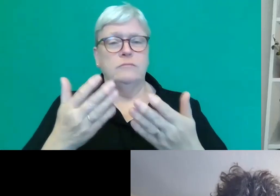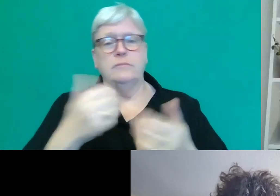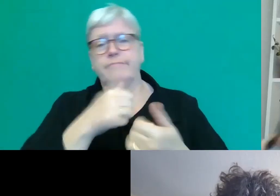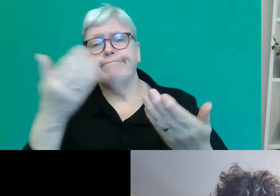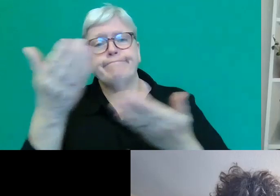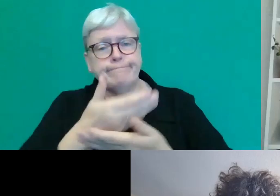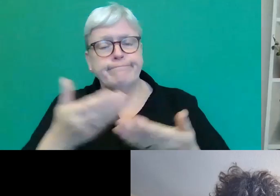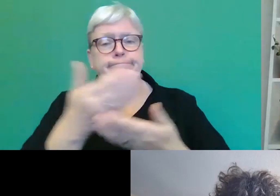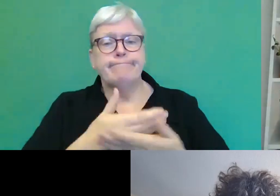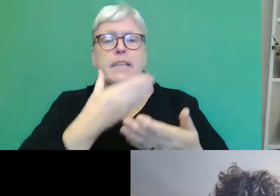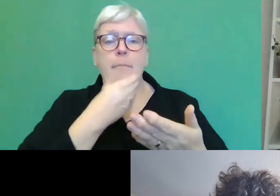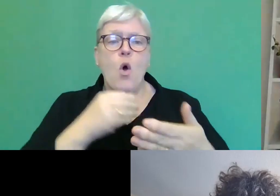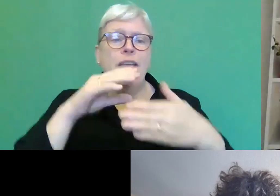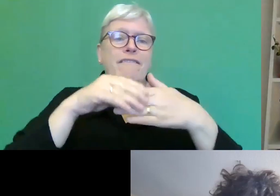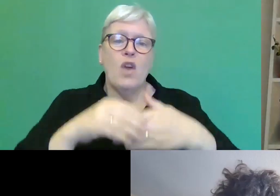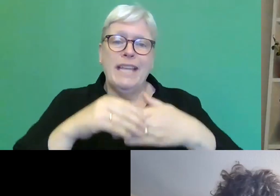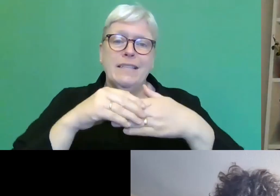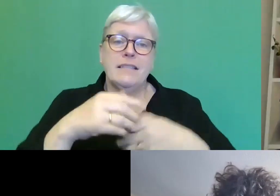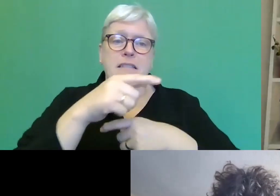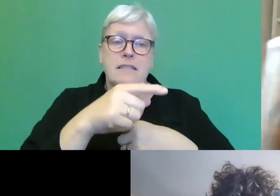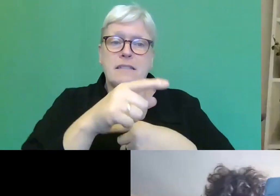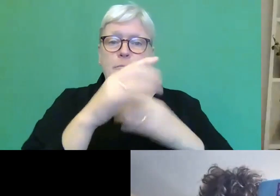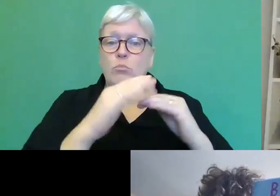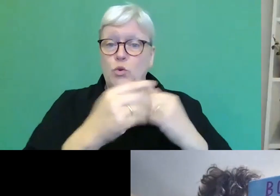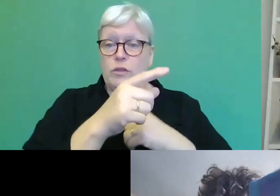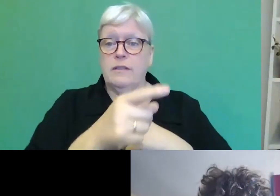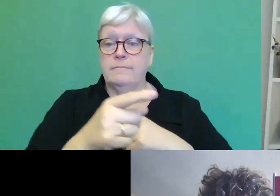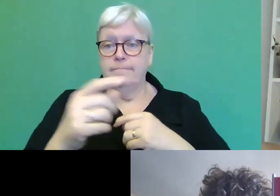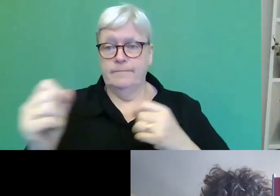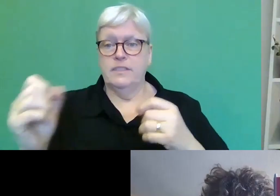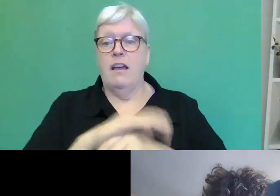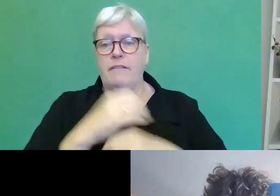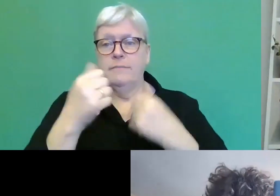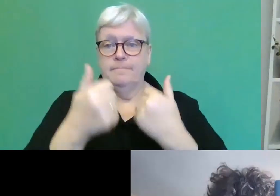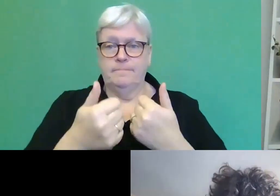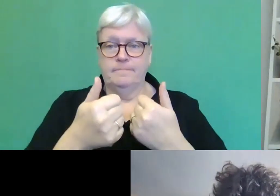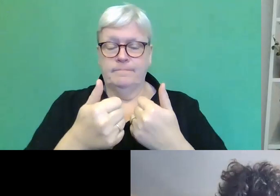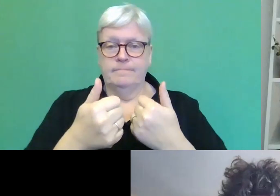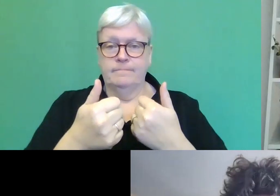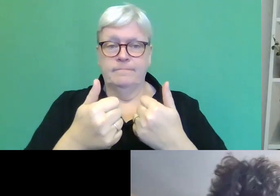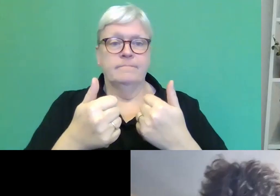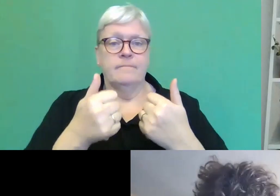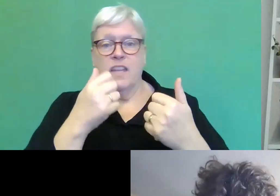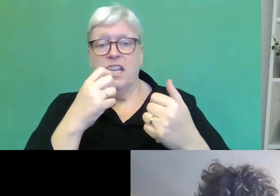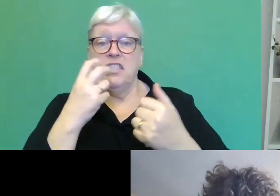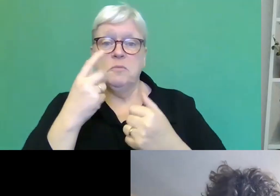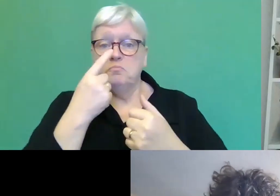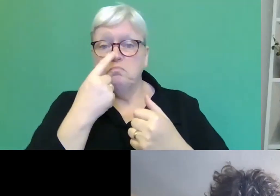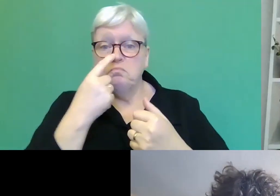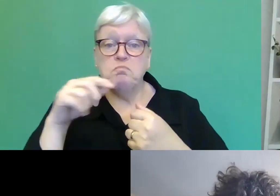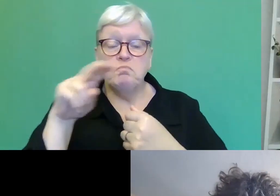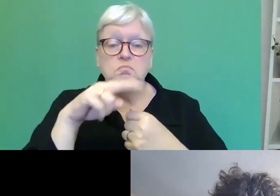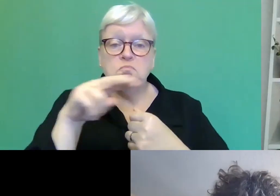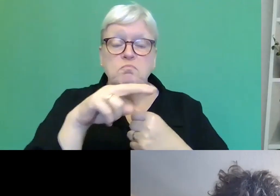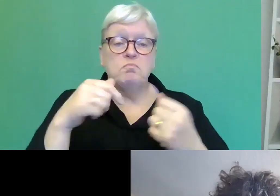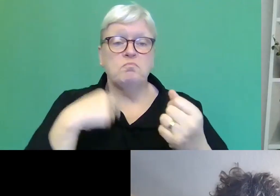boyfriends. This lovely book here, beautiful cover, and a nosy around the lovely Divinity Library in